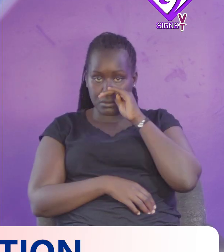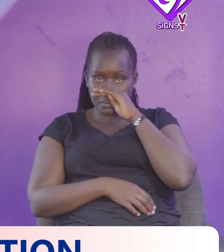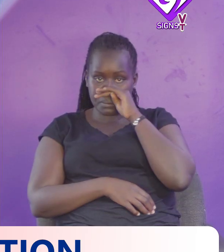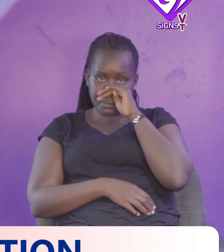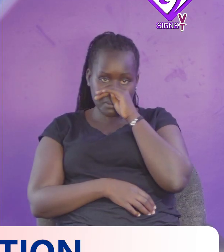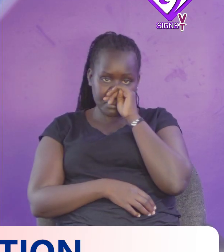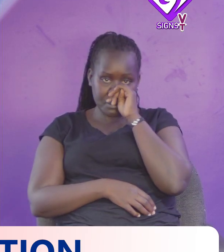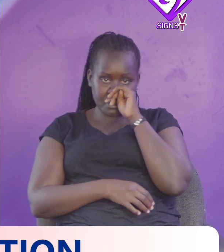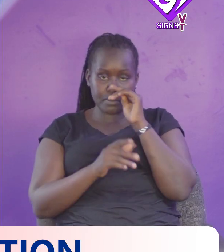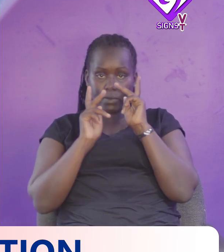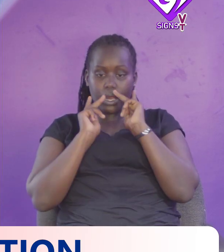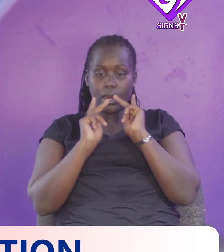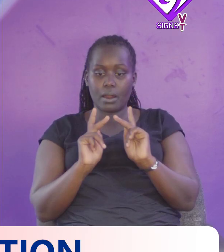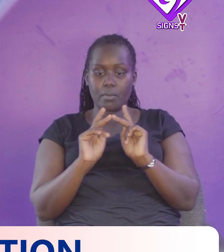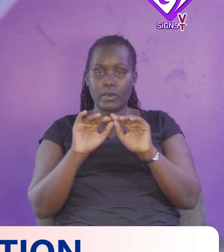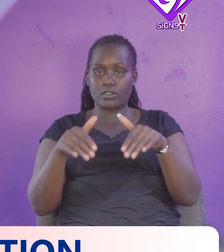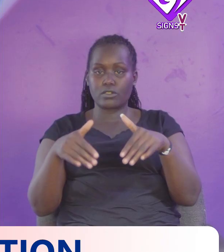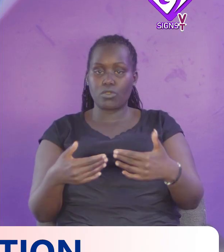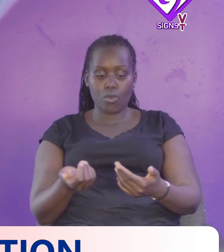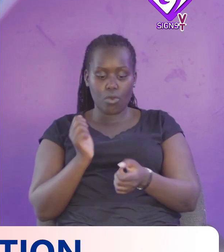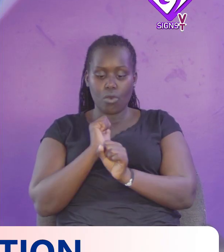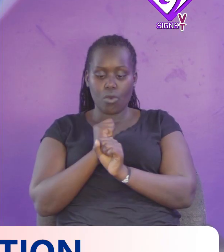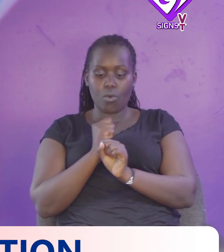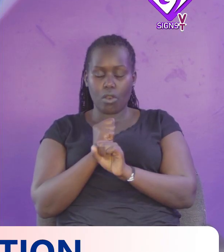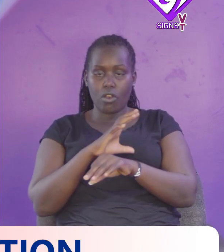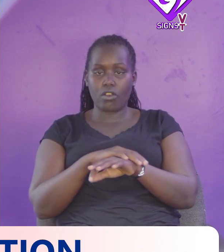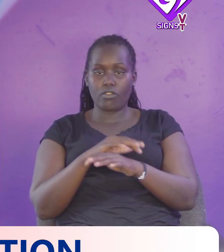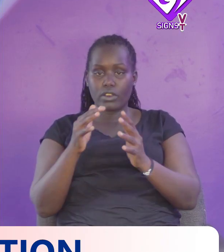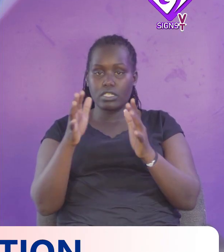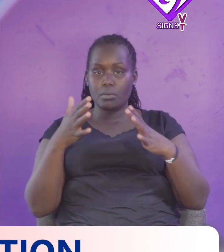Or should increase or work out a way of getting more